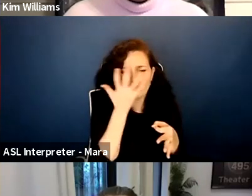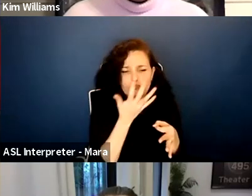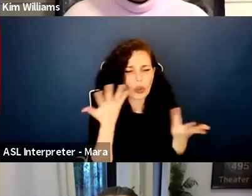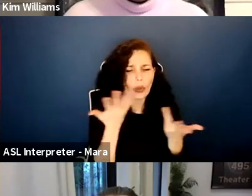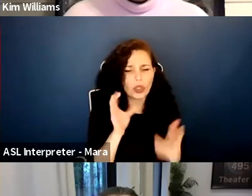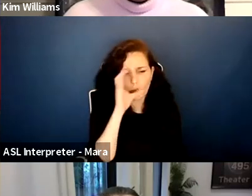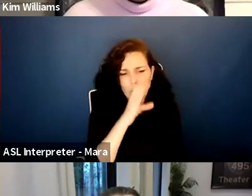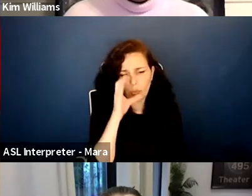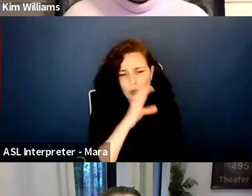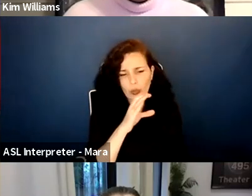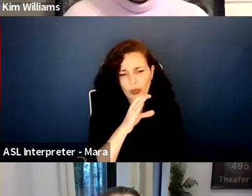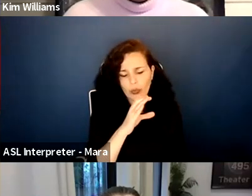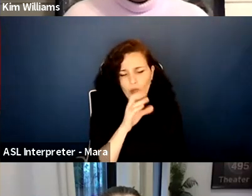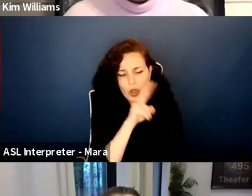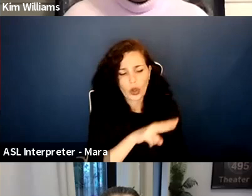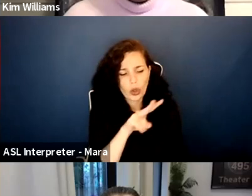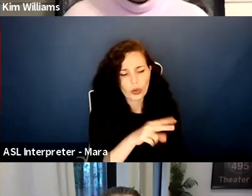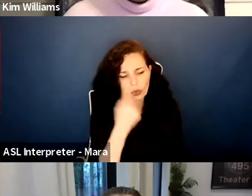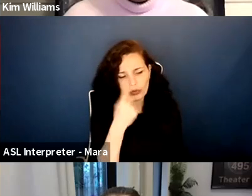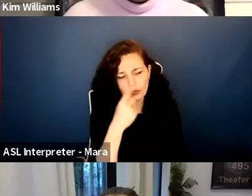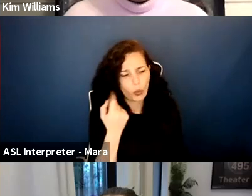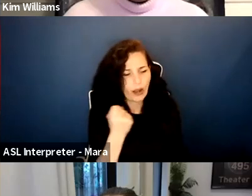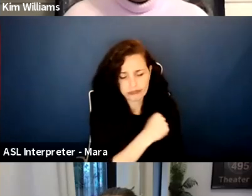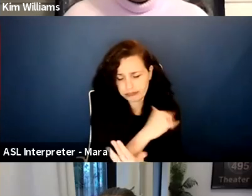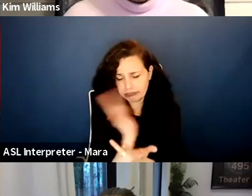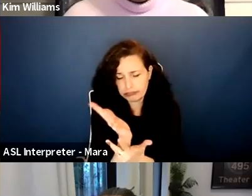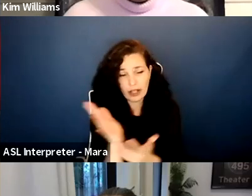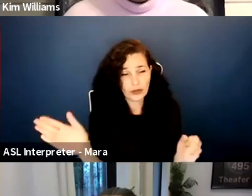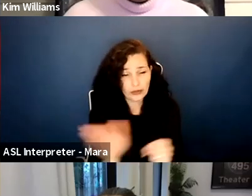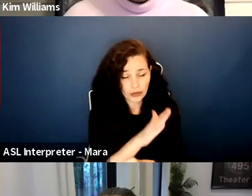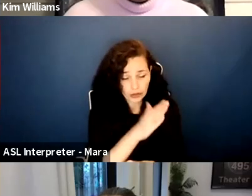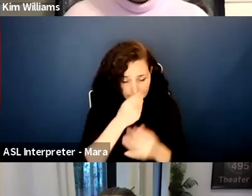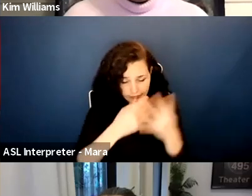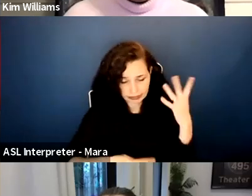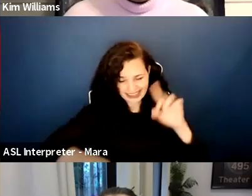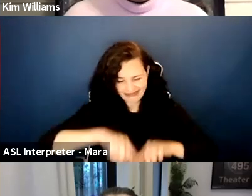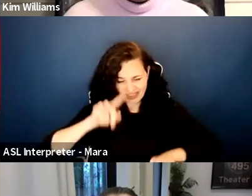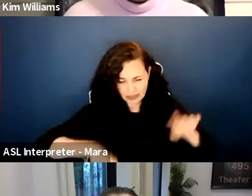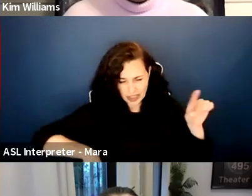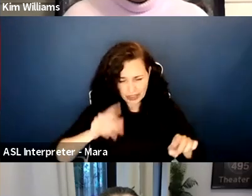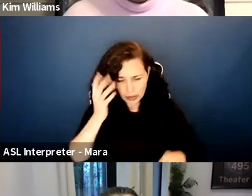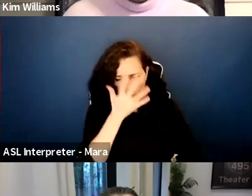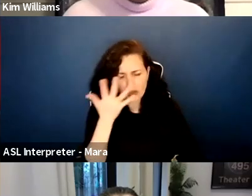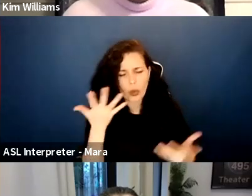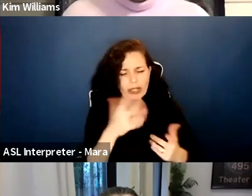Are you looking at a whole array of looks for an individual? What do you want from that photo?